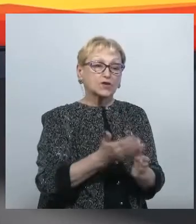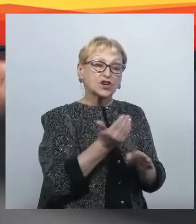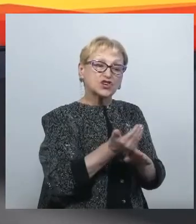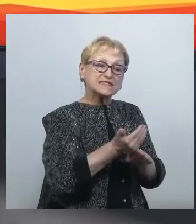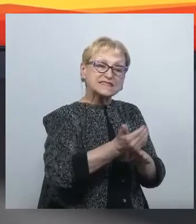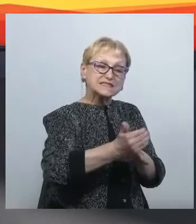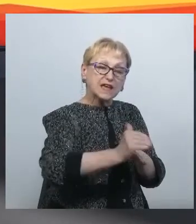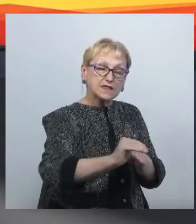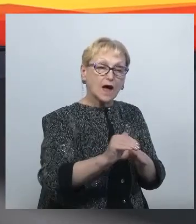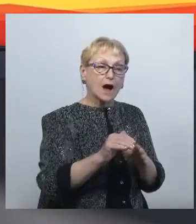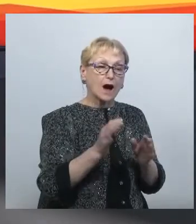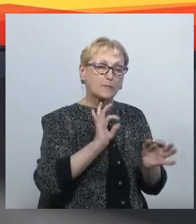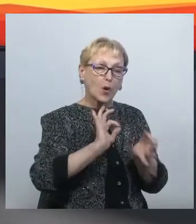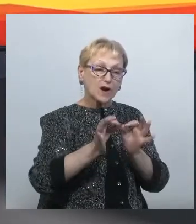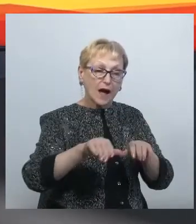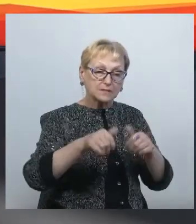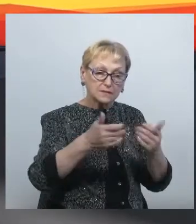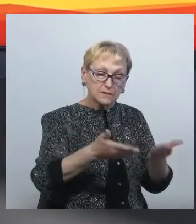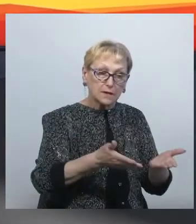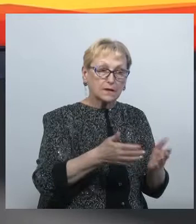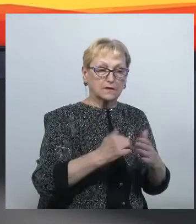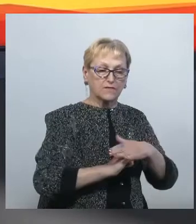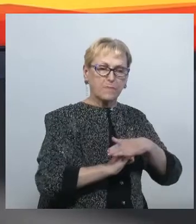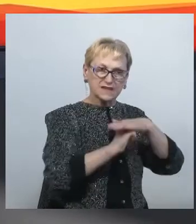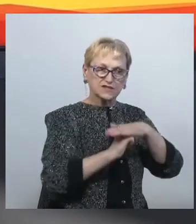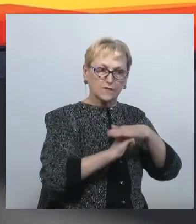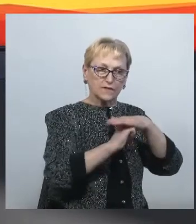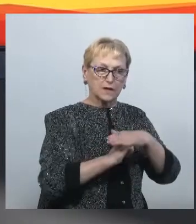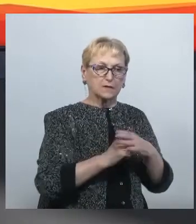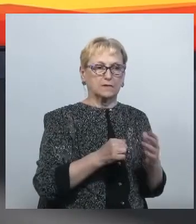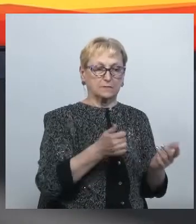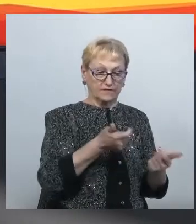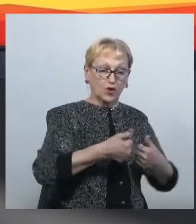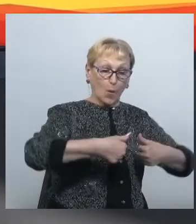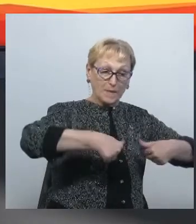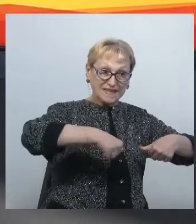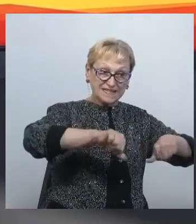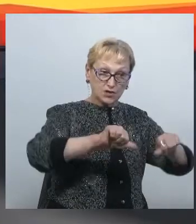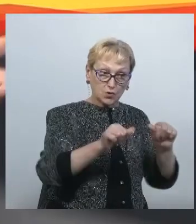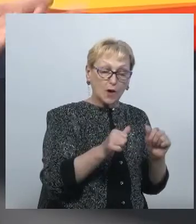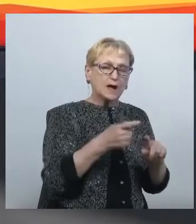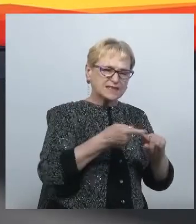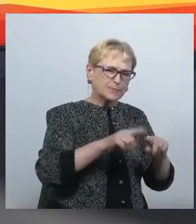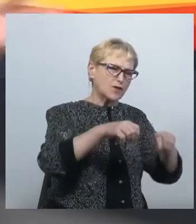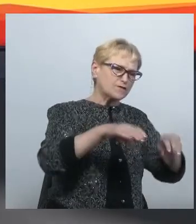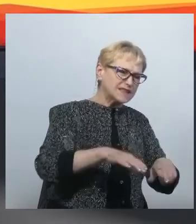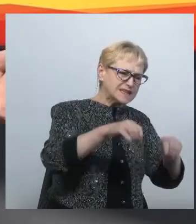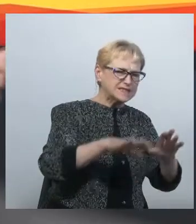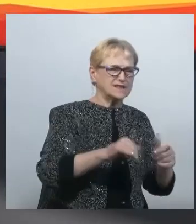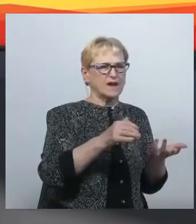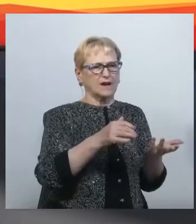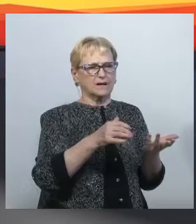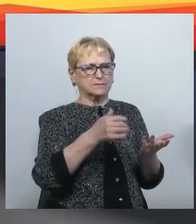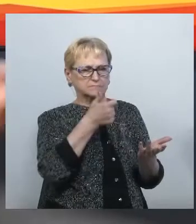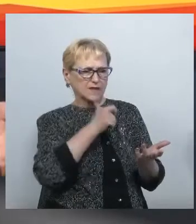advertising agencies. So these advices were added to the decision because in the rules of our commission,